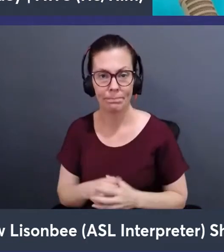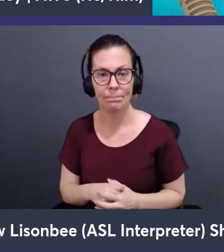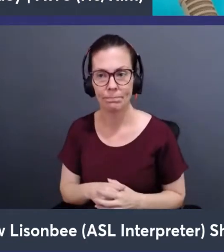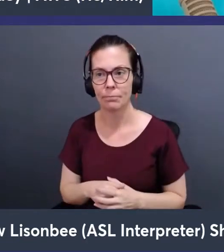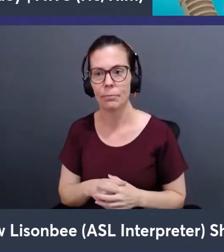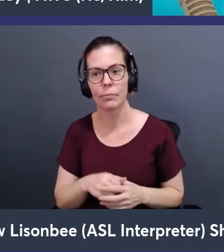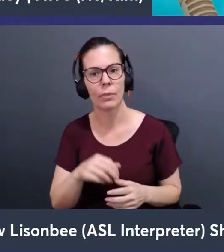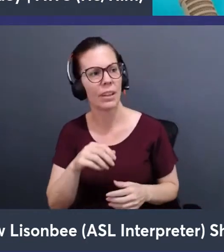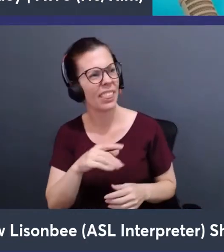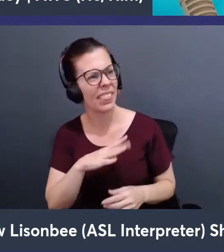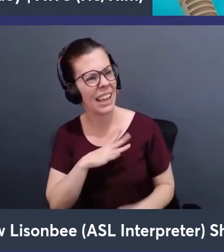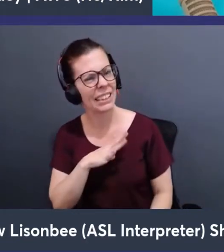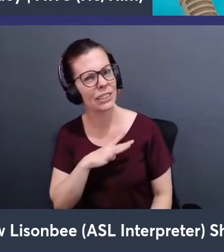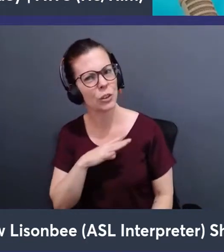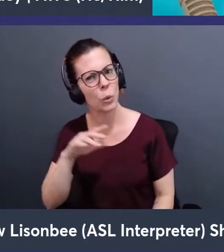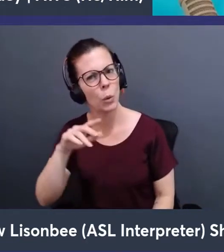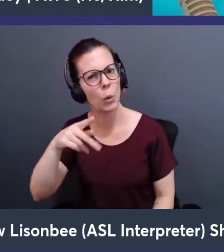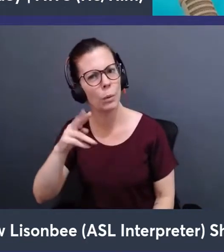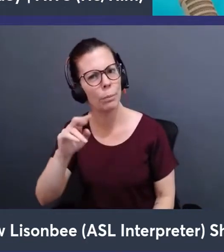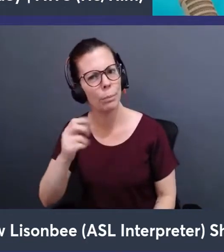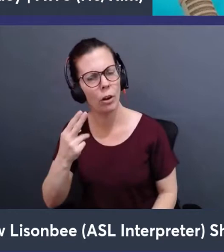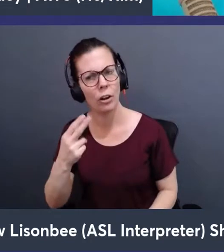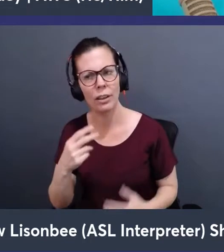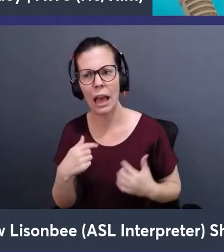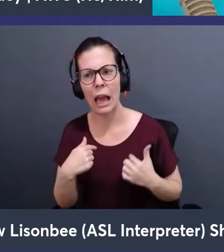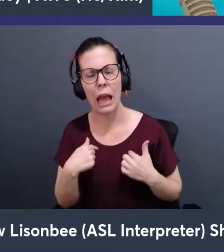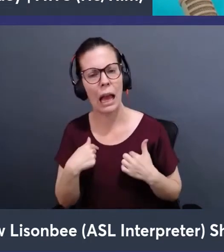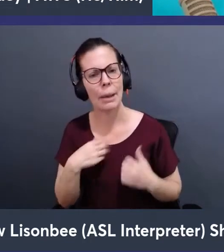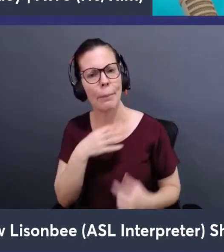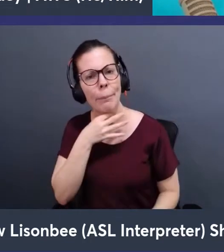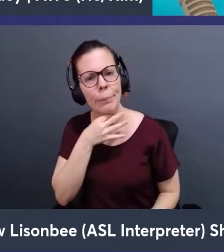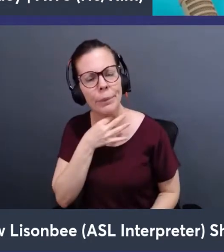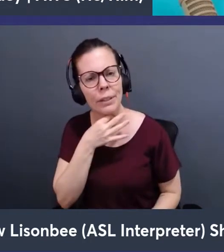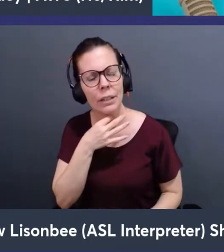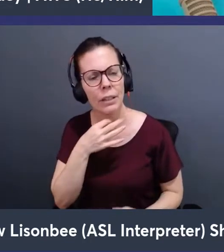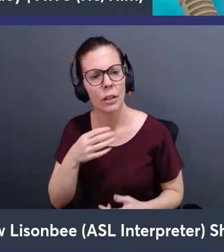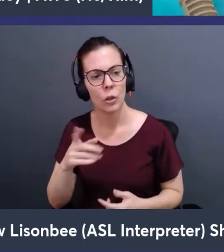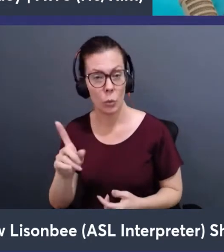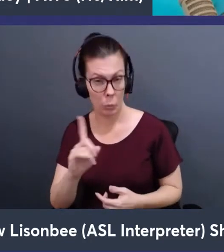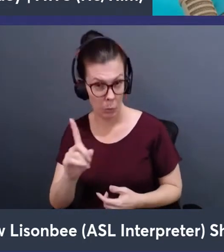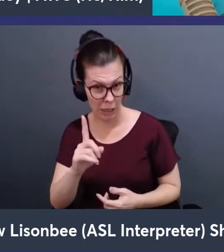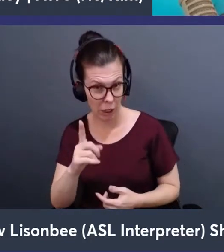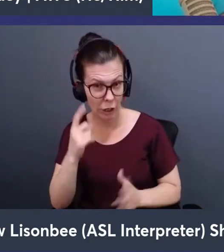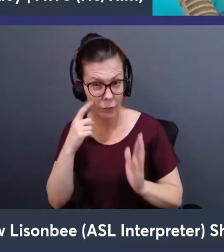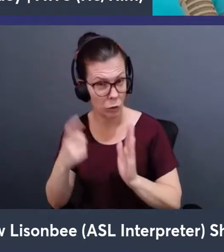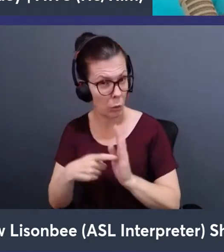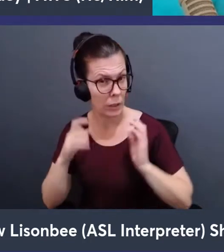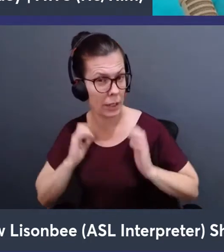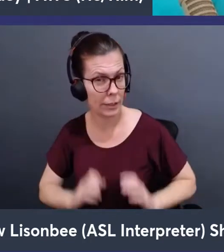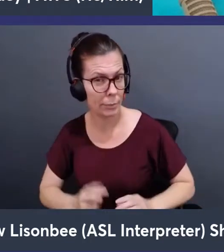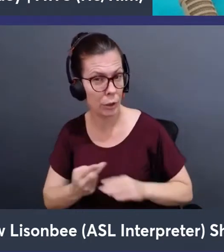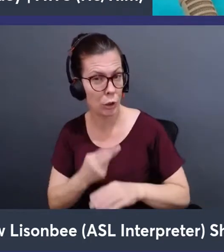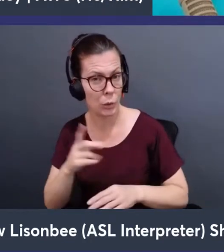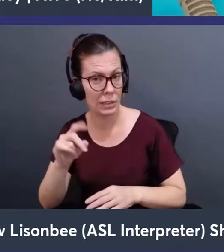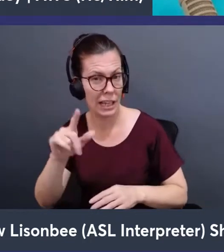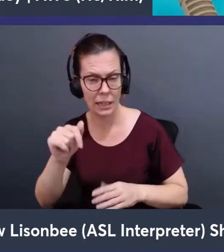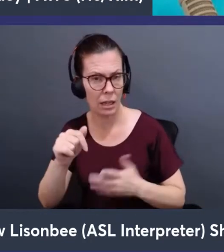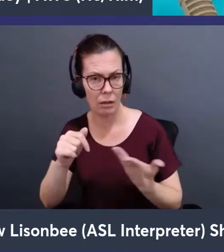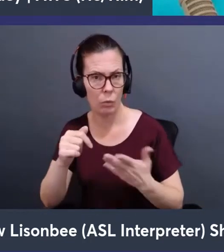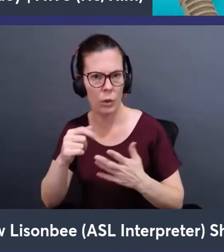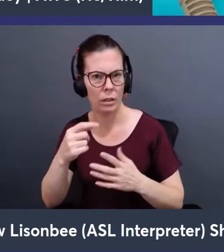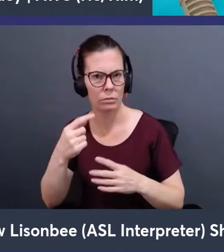That's super cool, Parth. And I'm just kind of curious, where have you seen customers use this data? It's like, what's the use case for